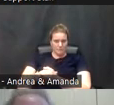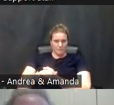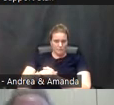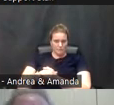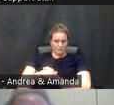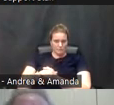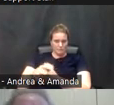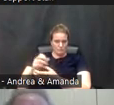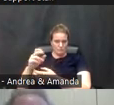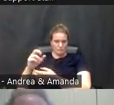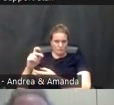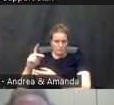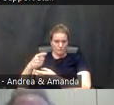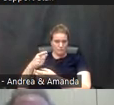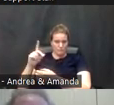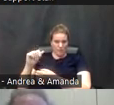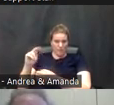Okay, Commissioner Dunn.